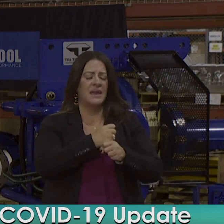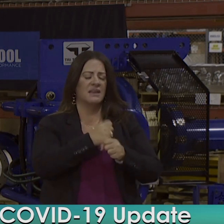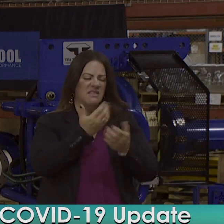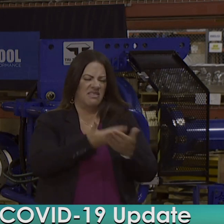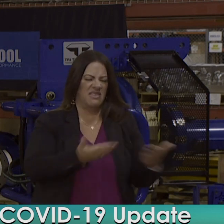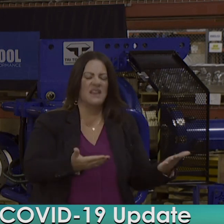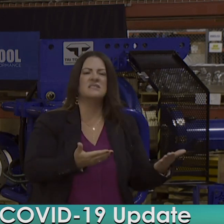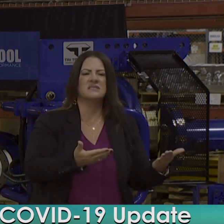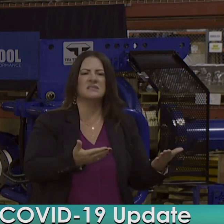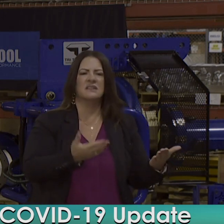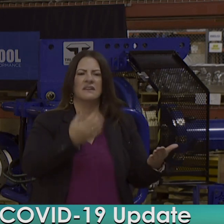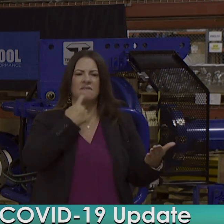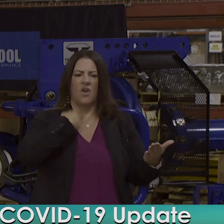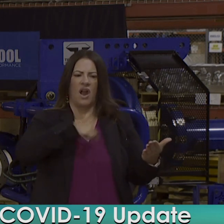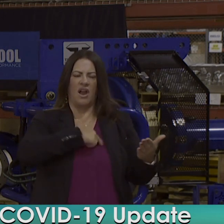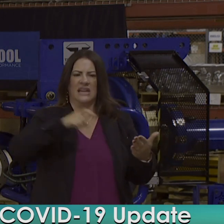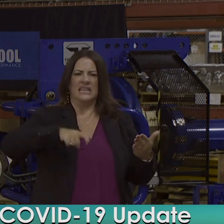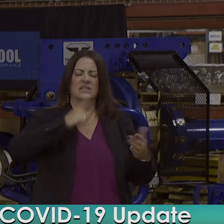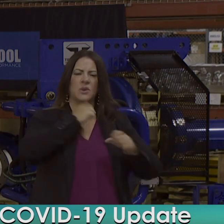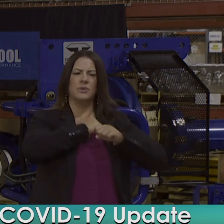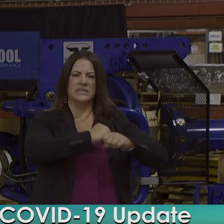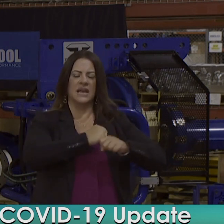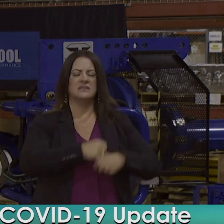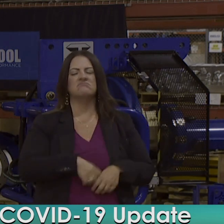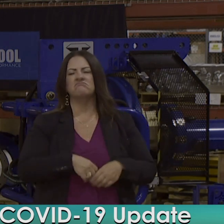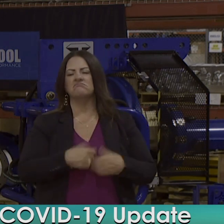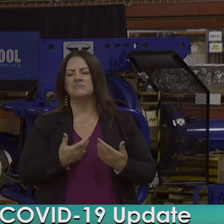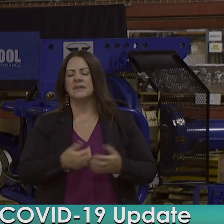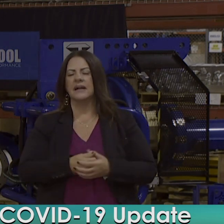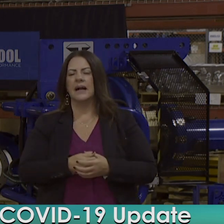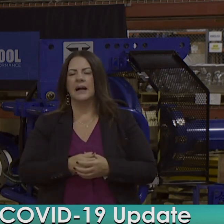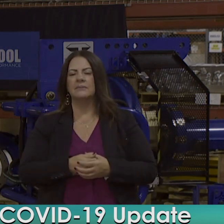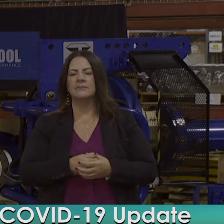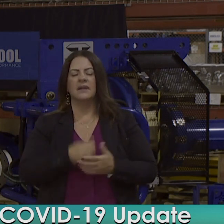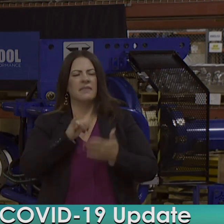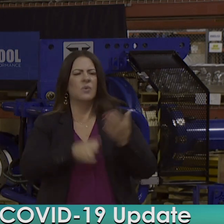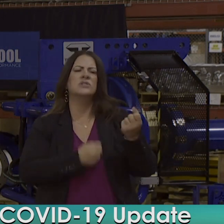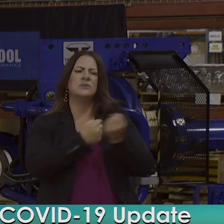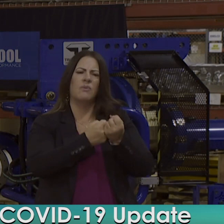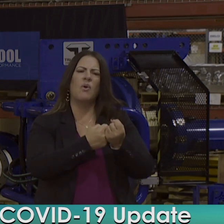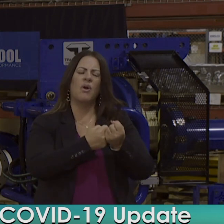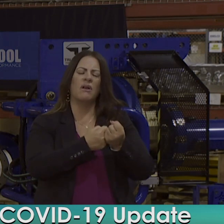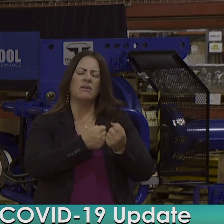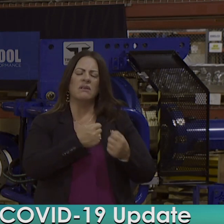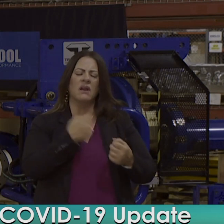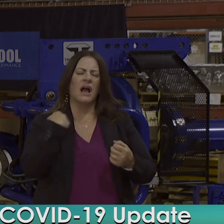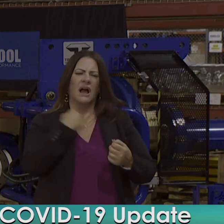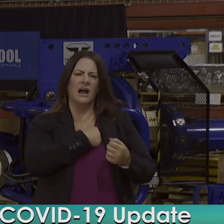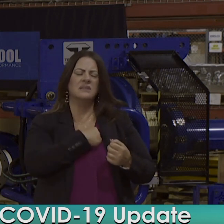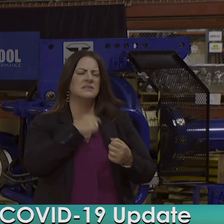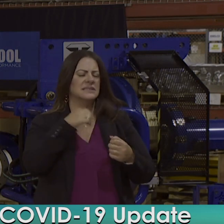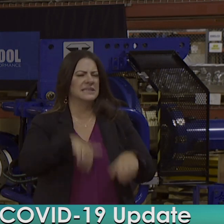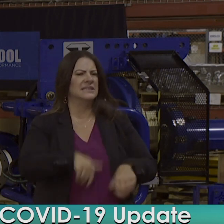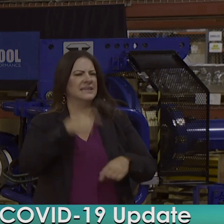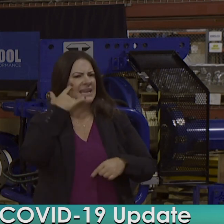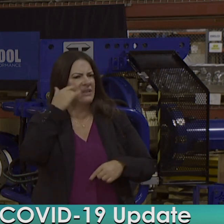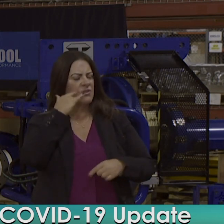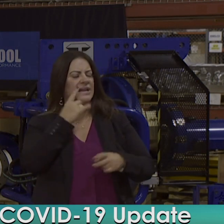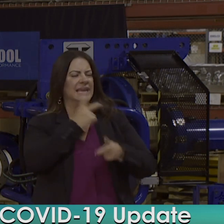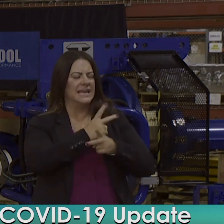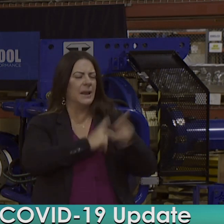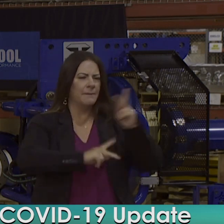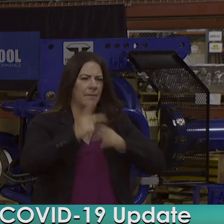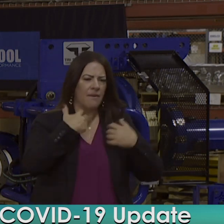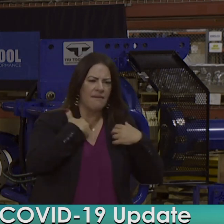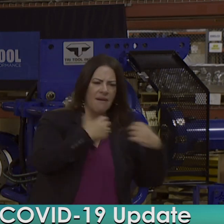specific products that are non-medical grade products that can help support our efforts in the state of California to keep people healthy